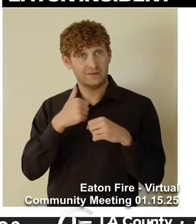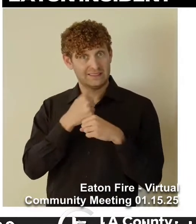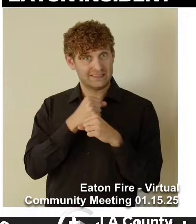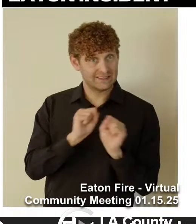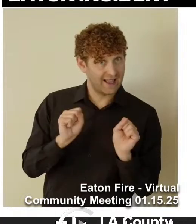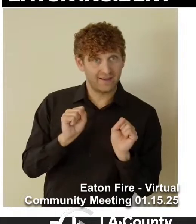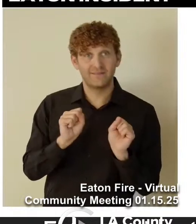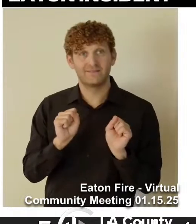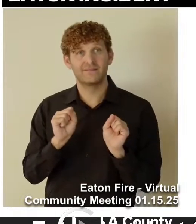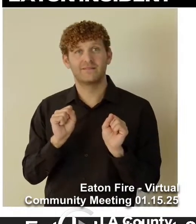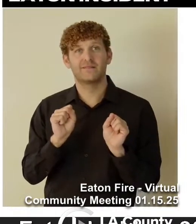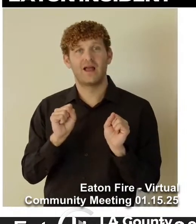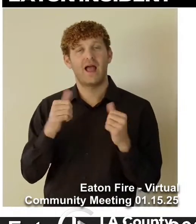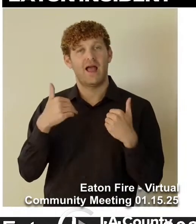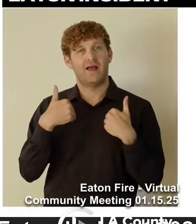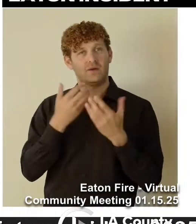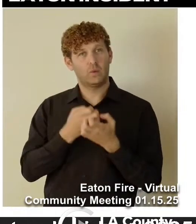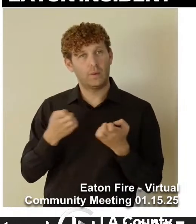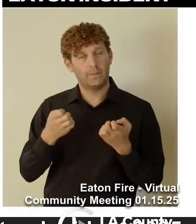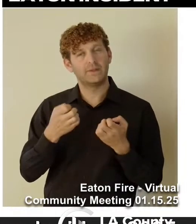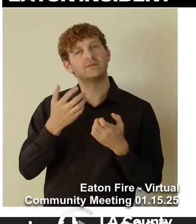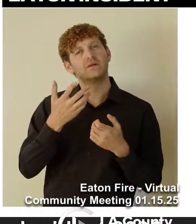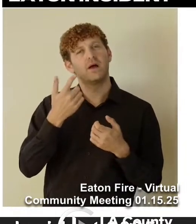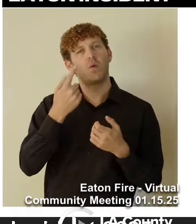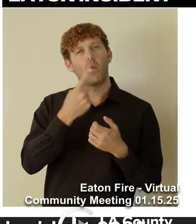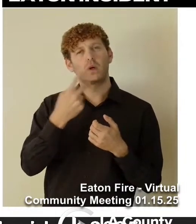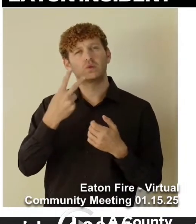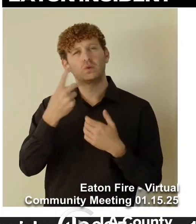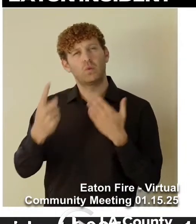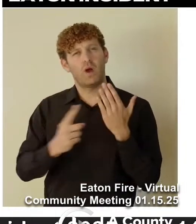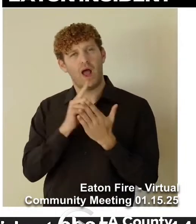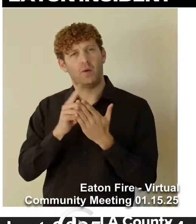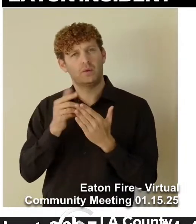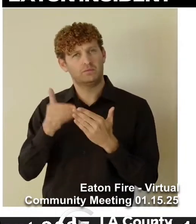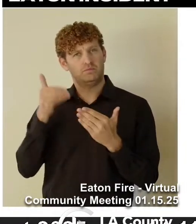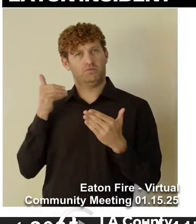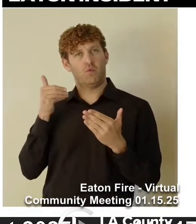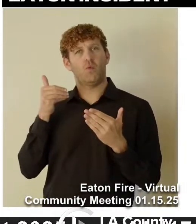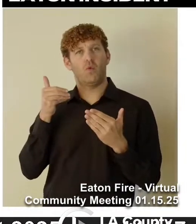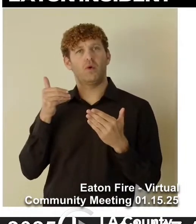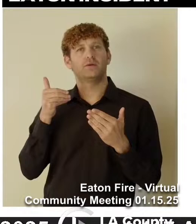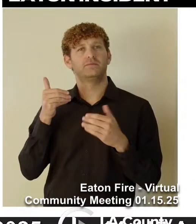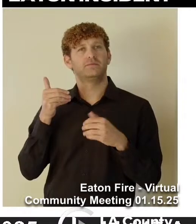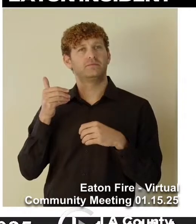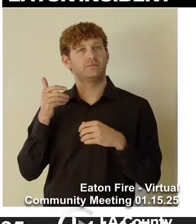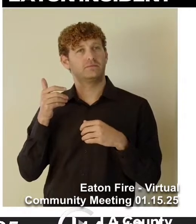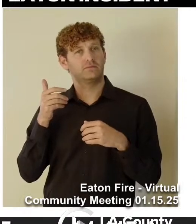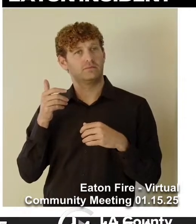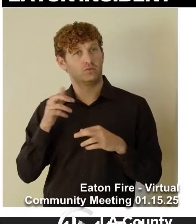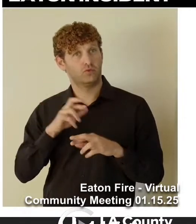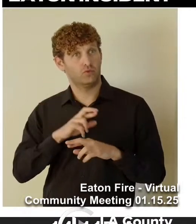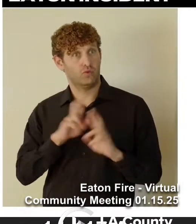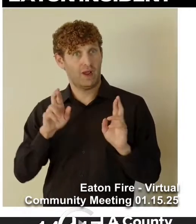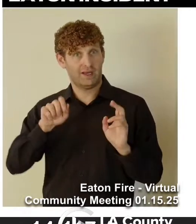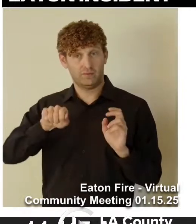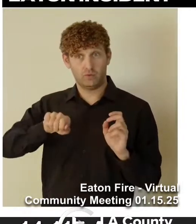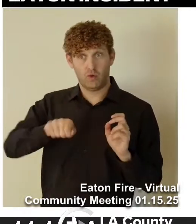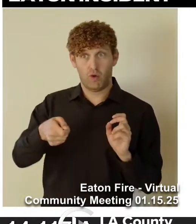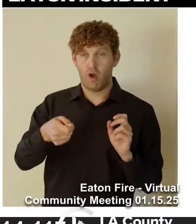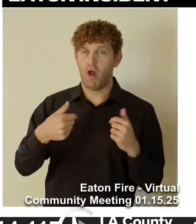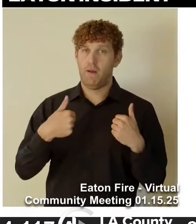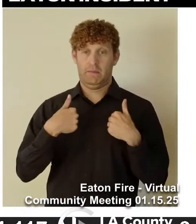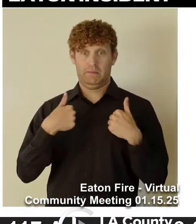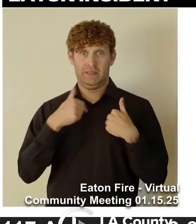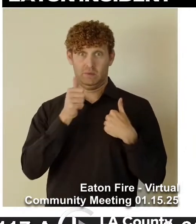This process will take 1 to 2 hours. Never attempt to restore or turn on natural gas yourself. If we miss you, we will leave